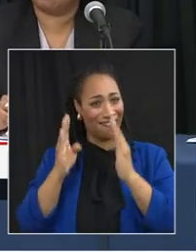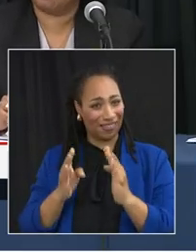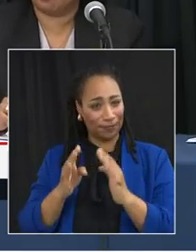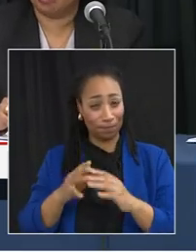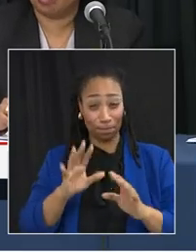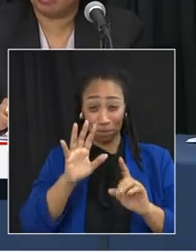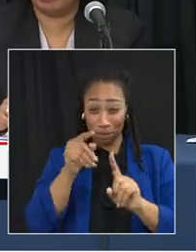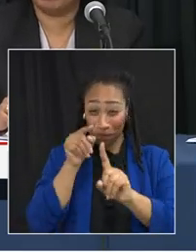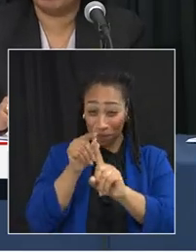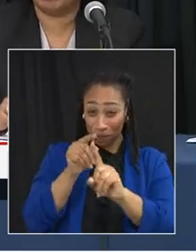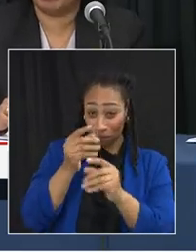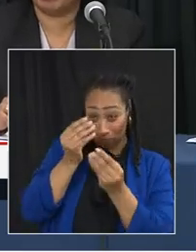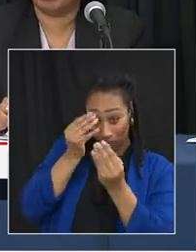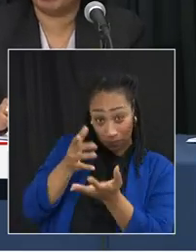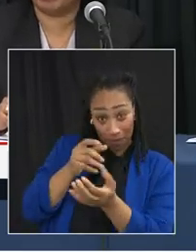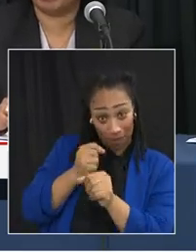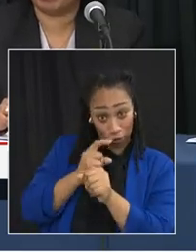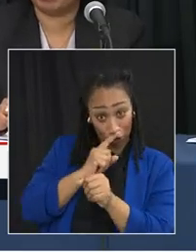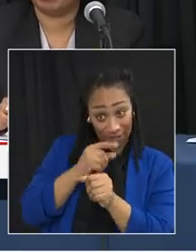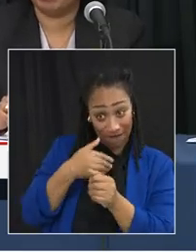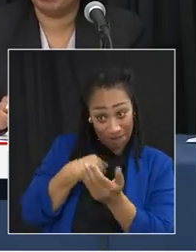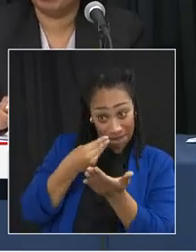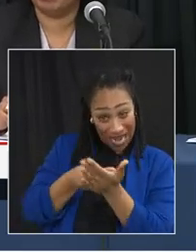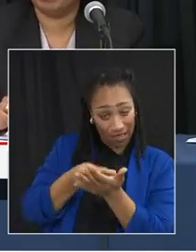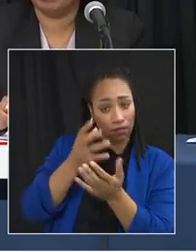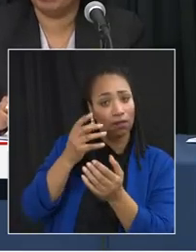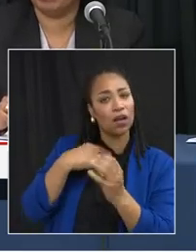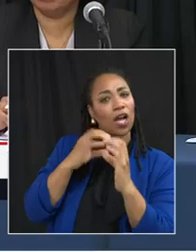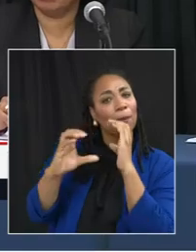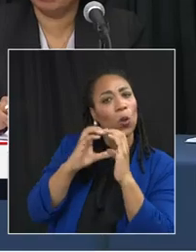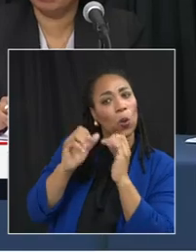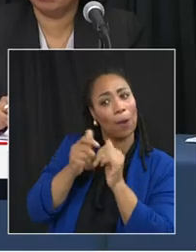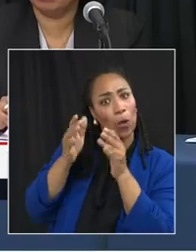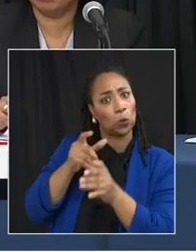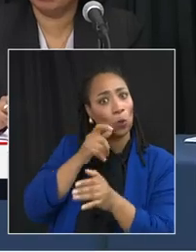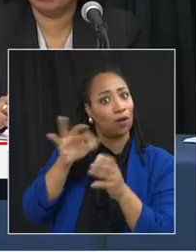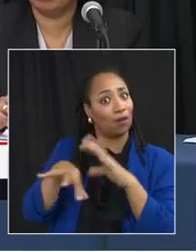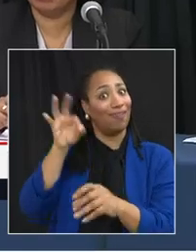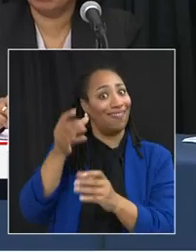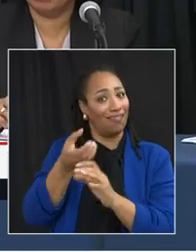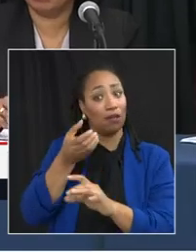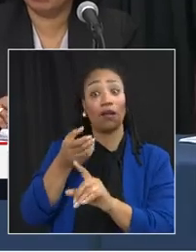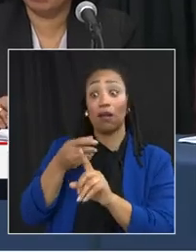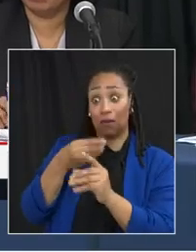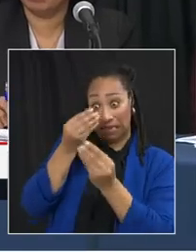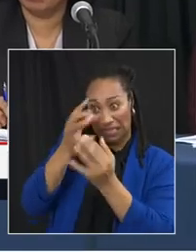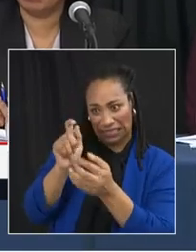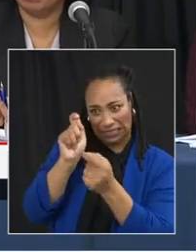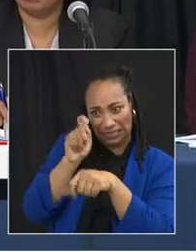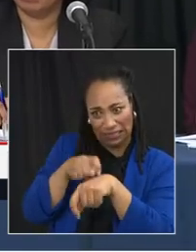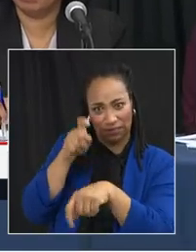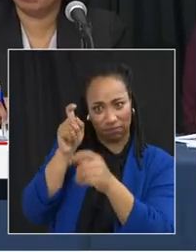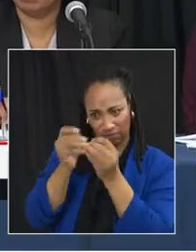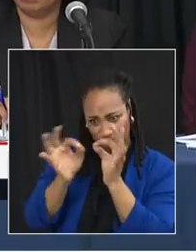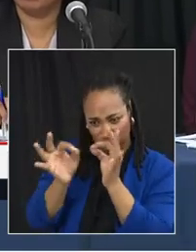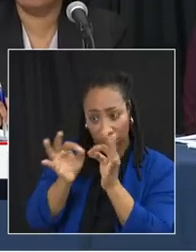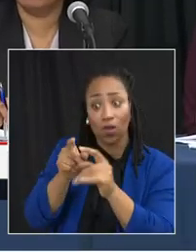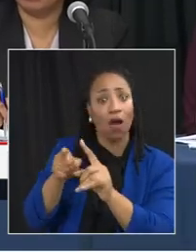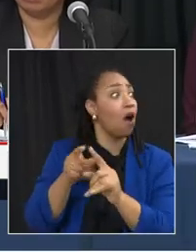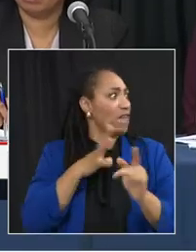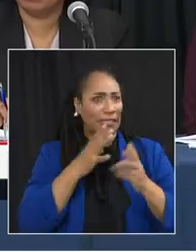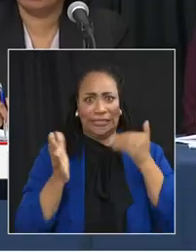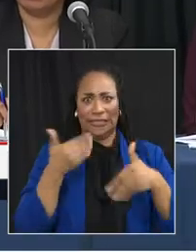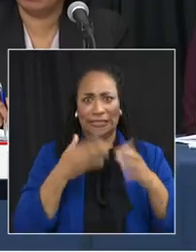houses. Right. But we continue to believe in home ownership as a strategic investment for the